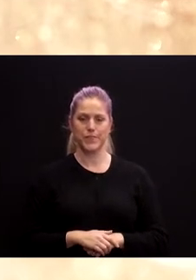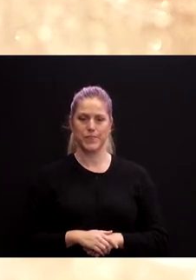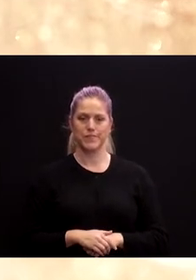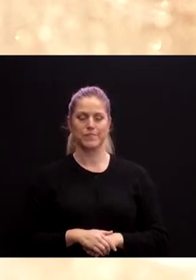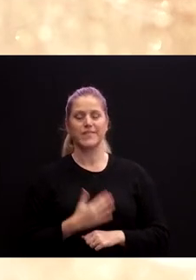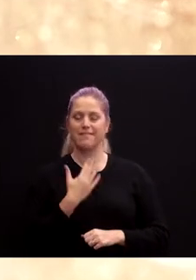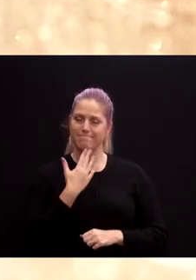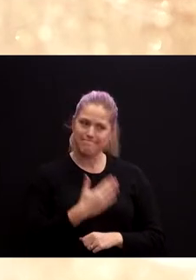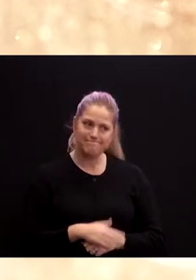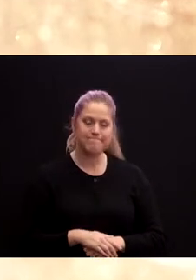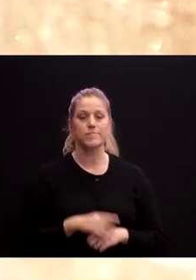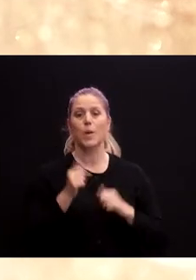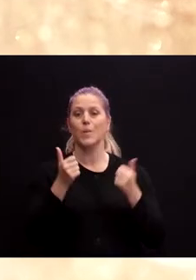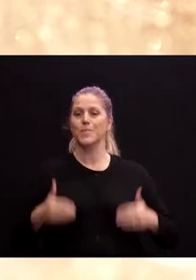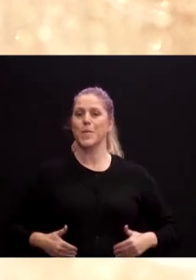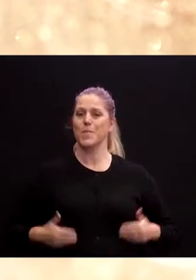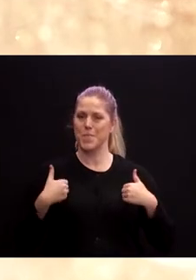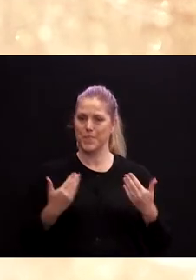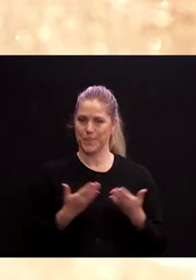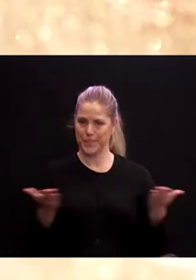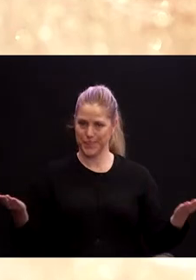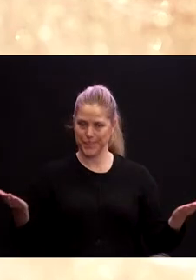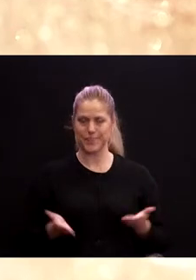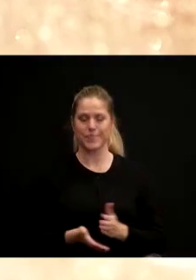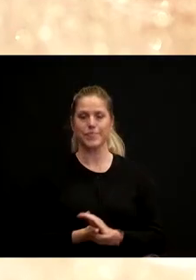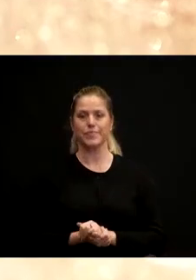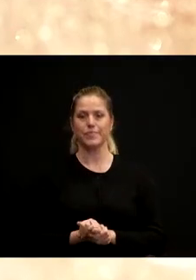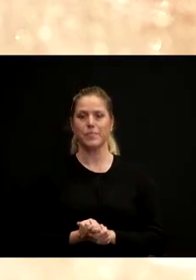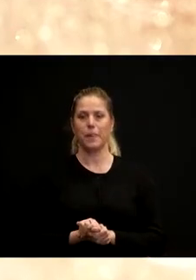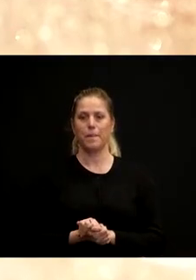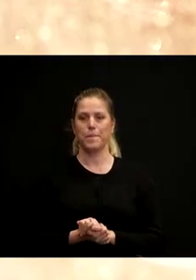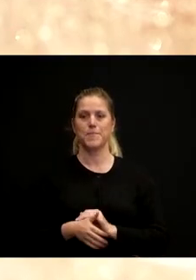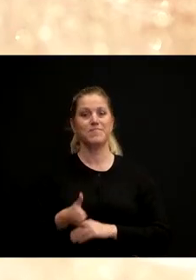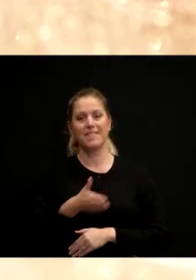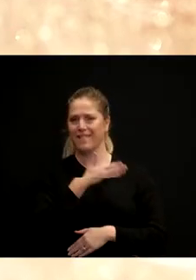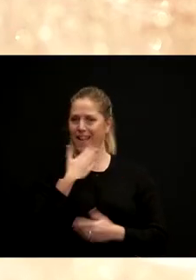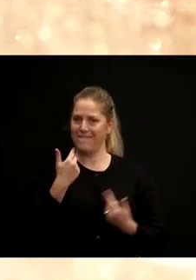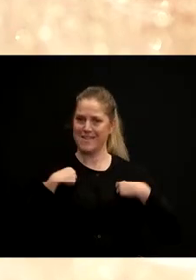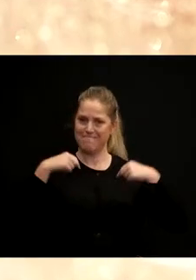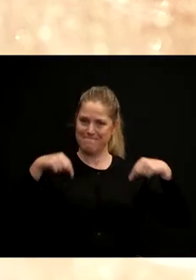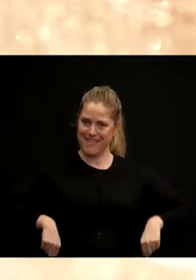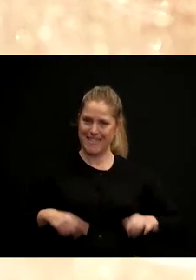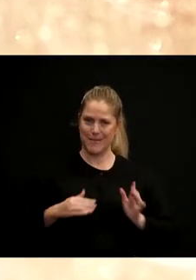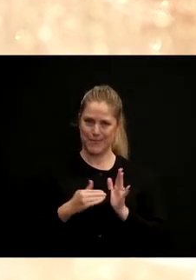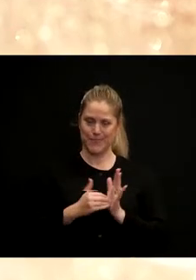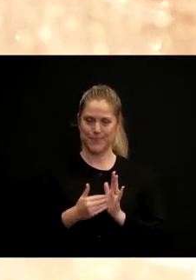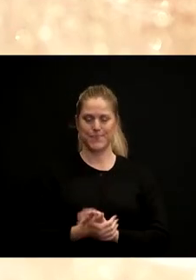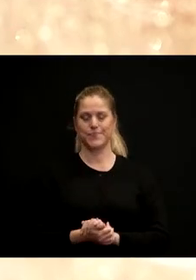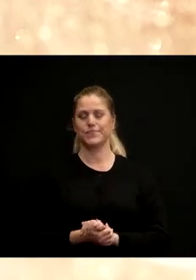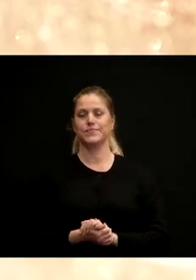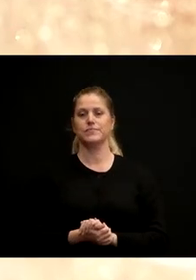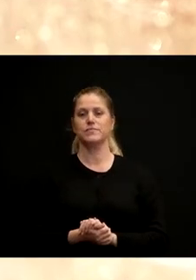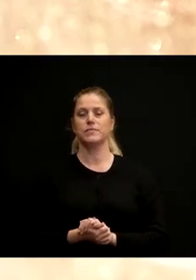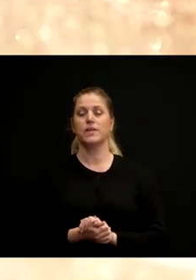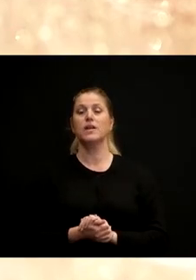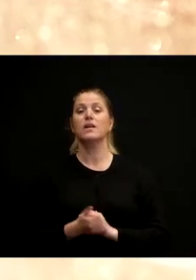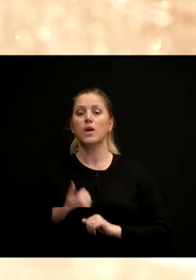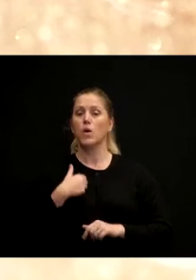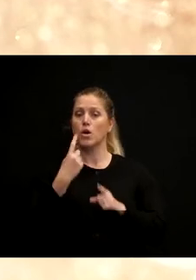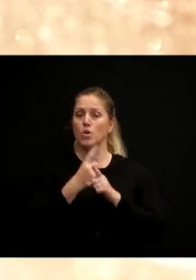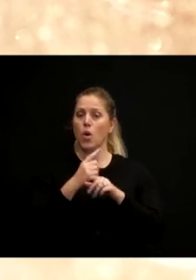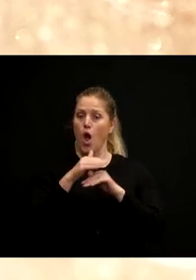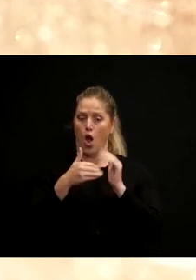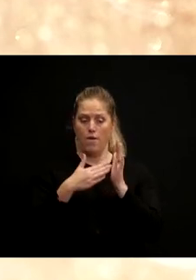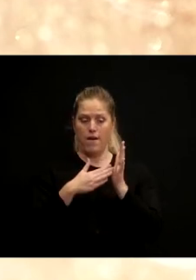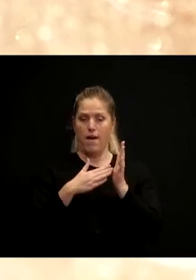Thank you, Jacinda. Good morning, everyone. It's lovely to be here with you. The motions in part five have to